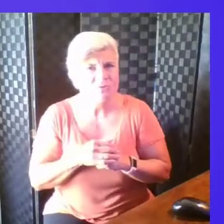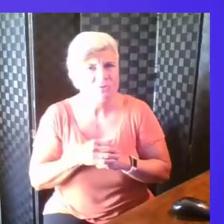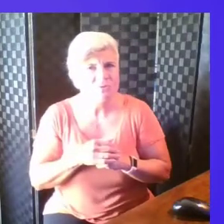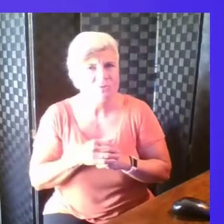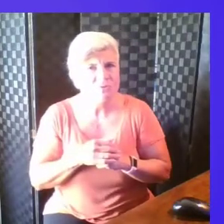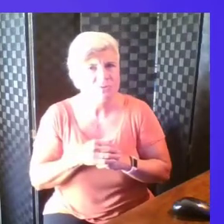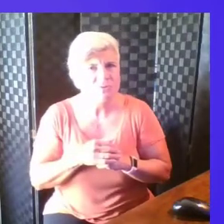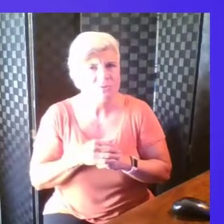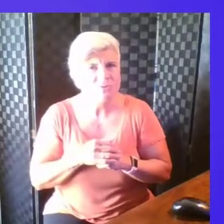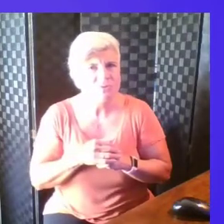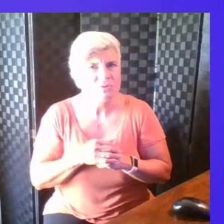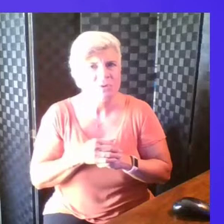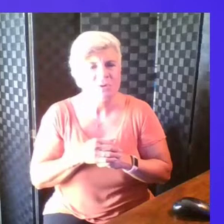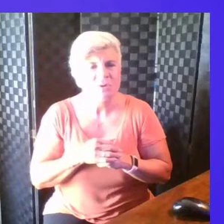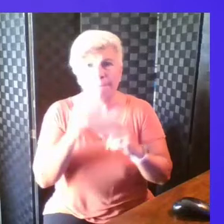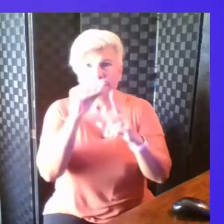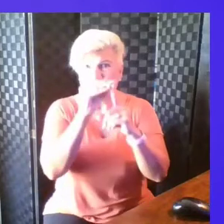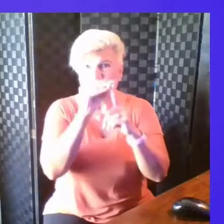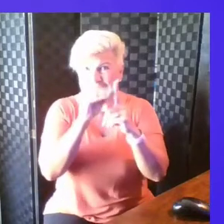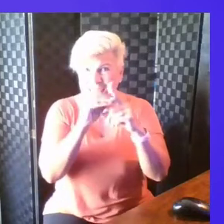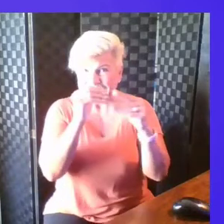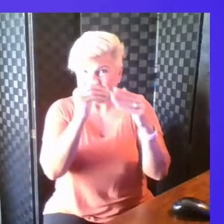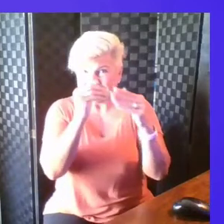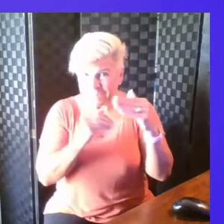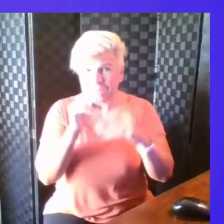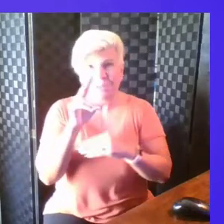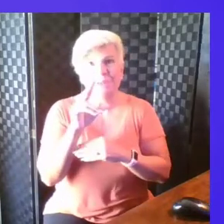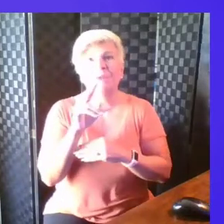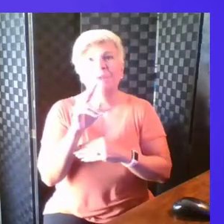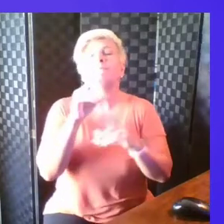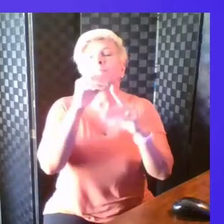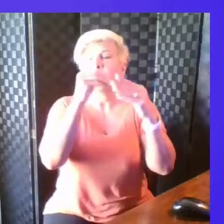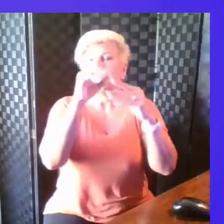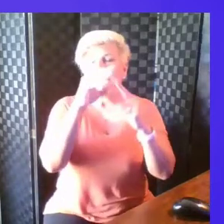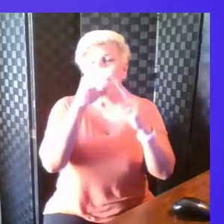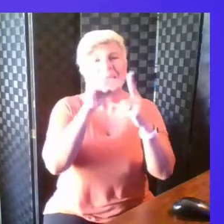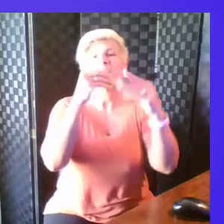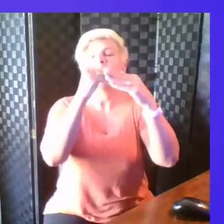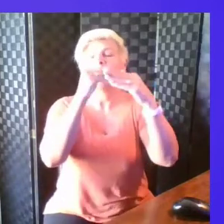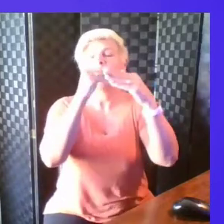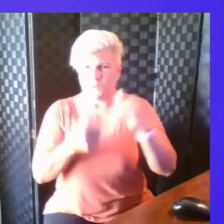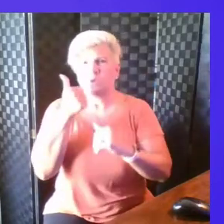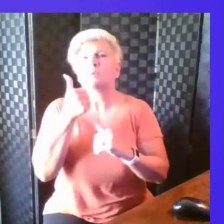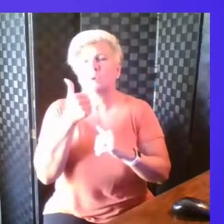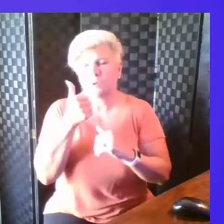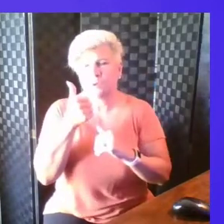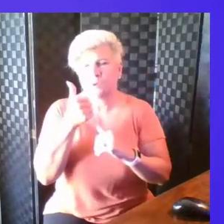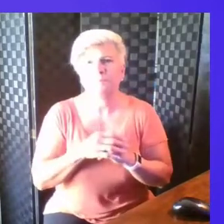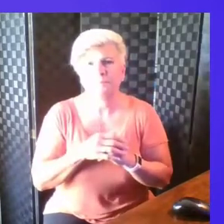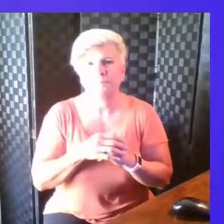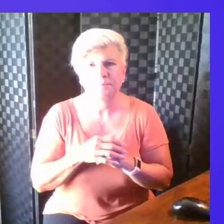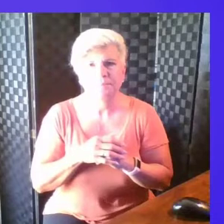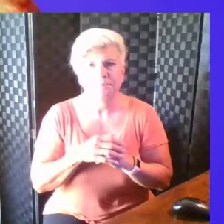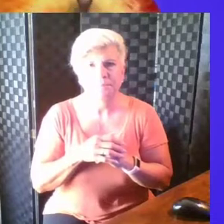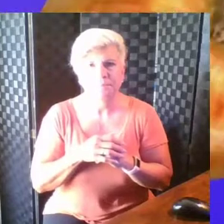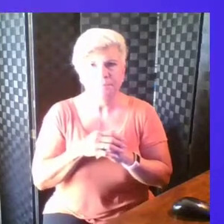The answer is no. There are fewer bananas than apples. Let's try one more.